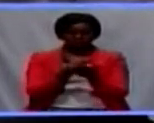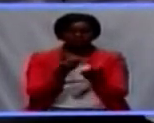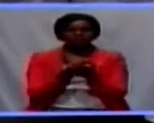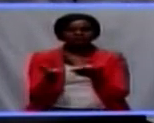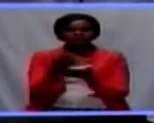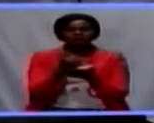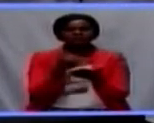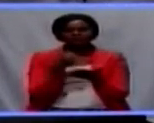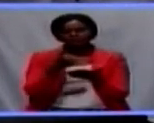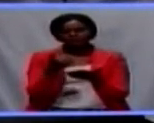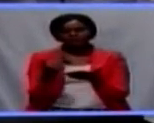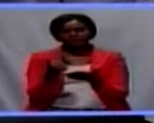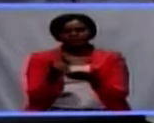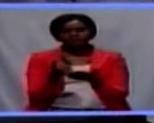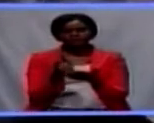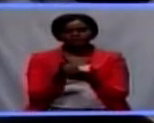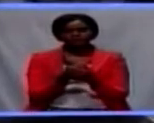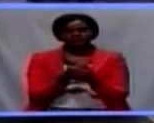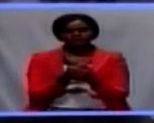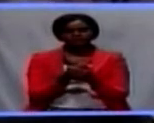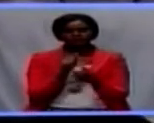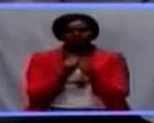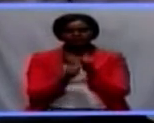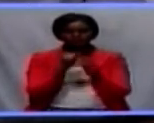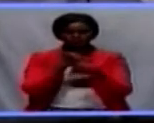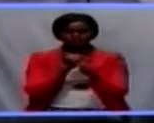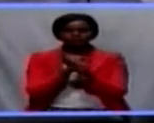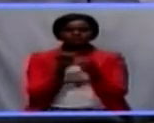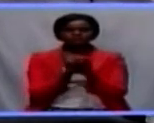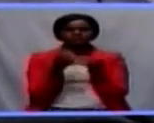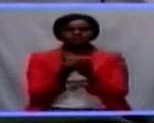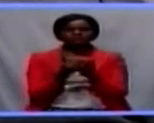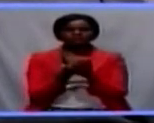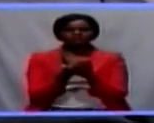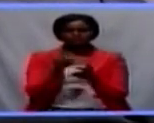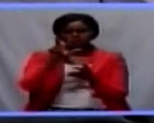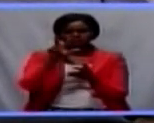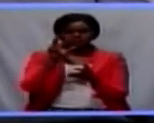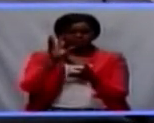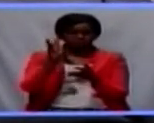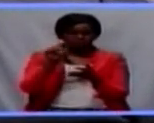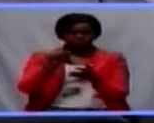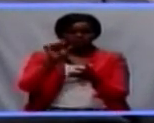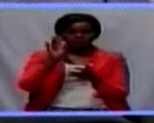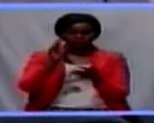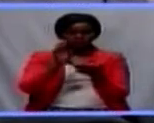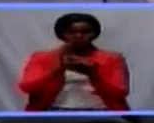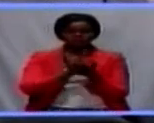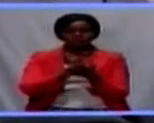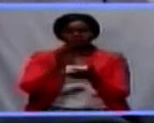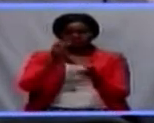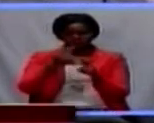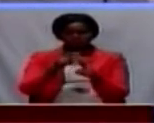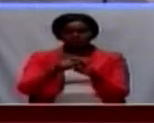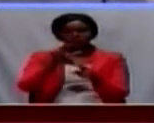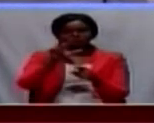There are other non-tax revenues that makes up that difference. Tax revenue is 36.7 billion. By December 31st,